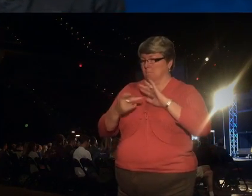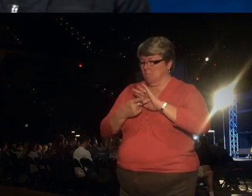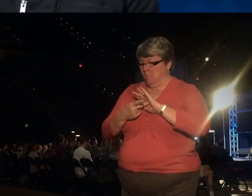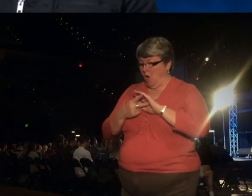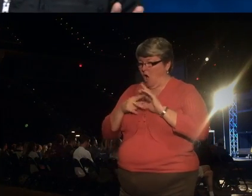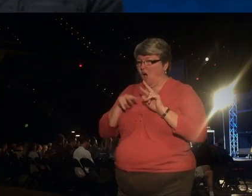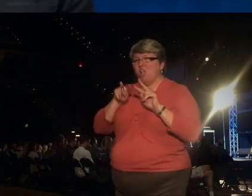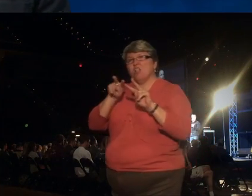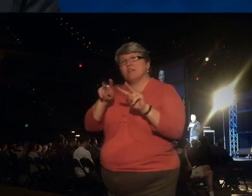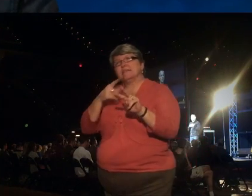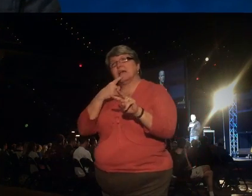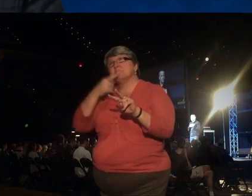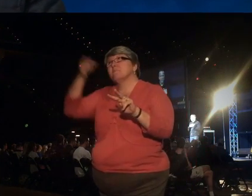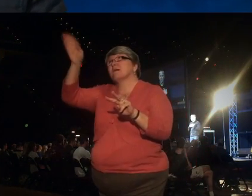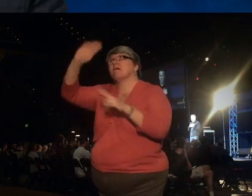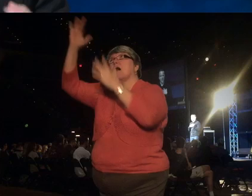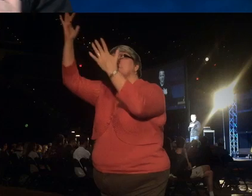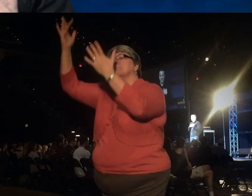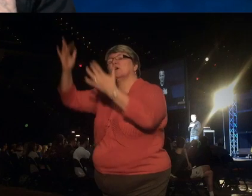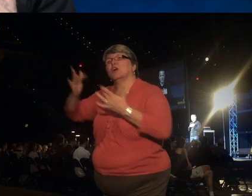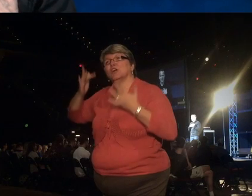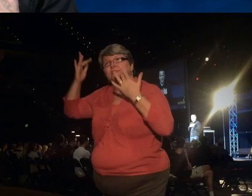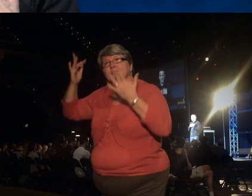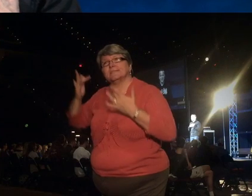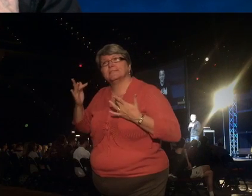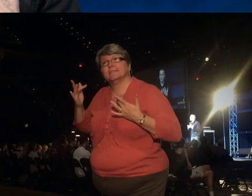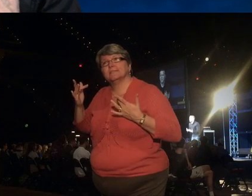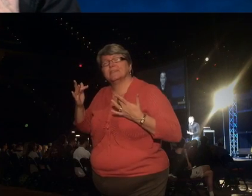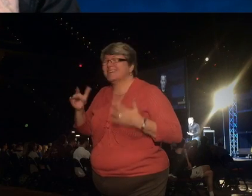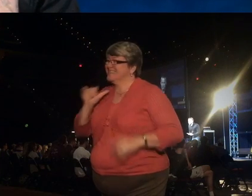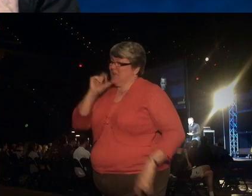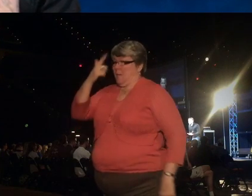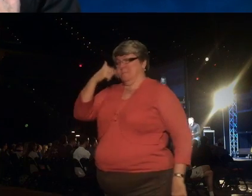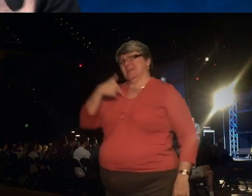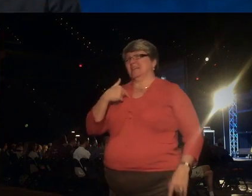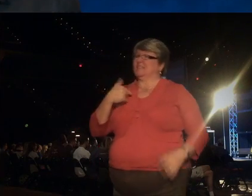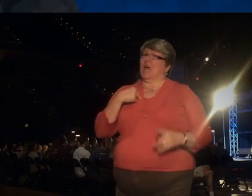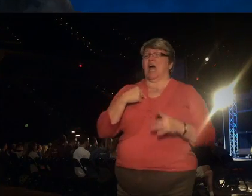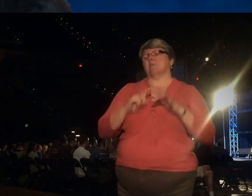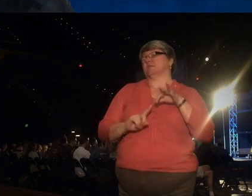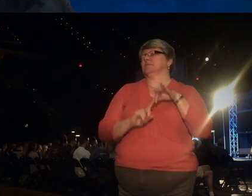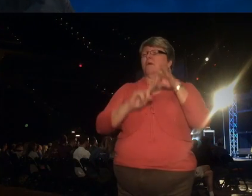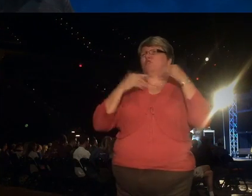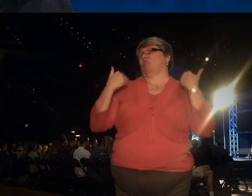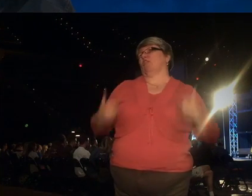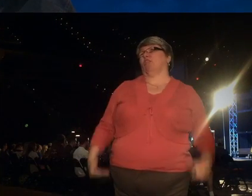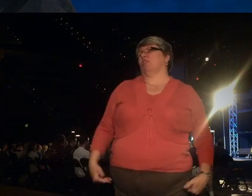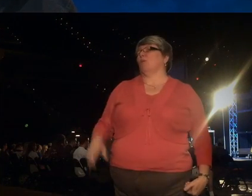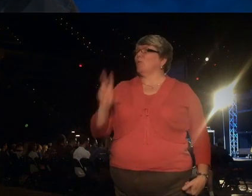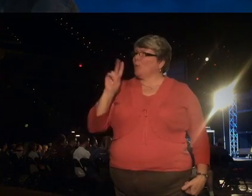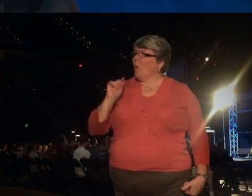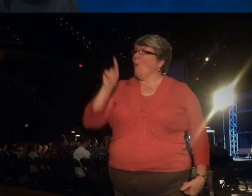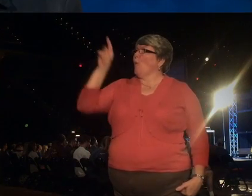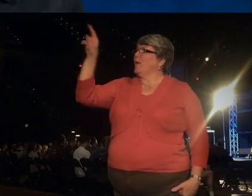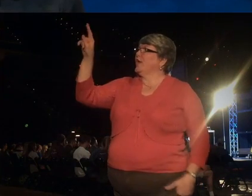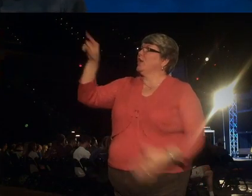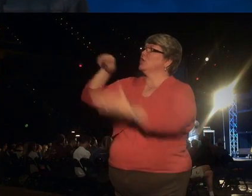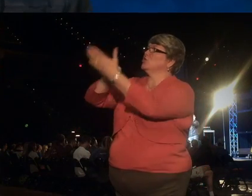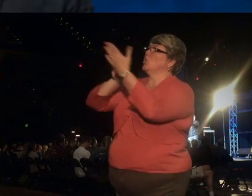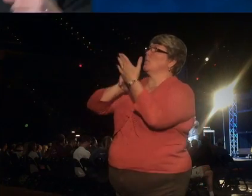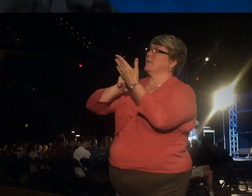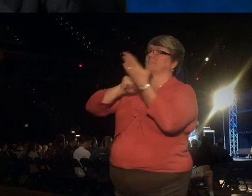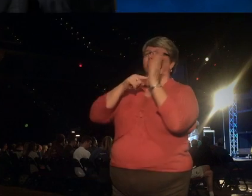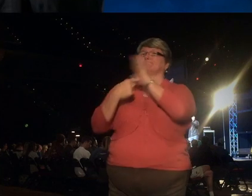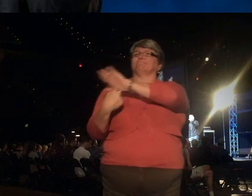mercy on me. Not because I'm so spectacular. He said, but he made me a trophy that when you read